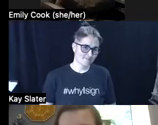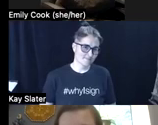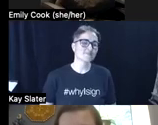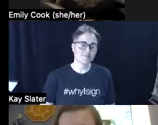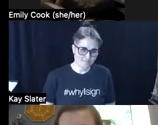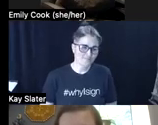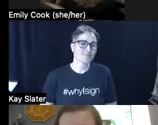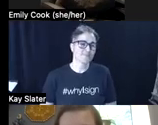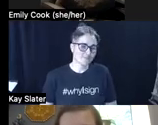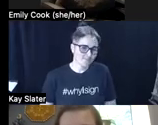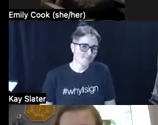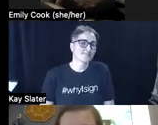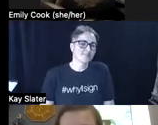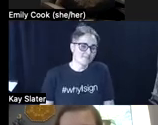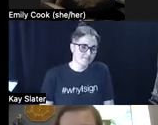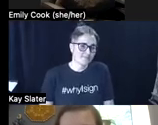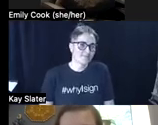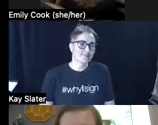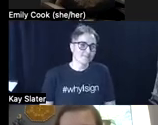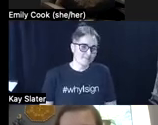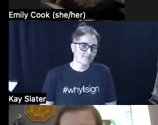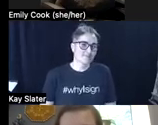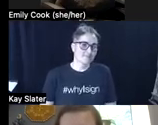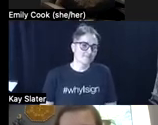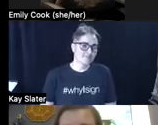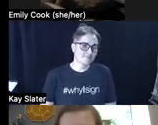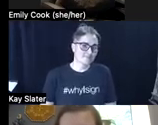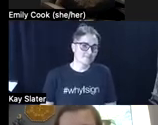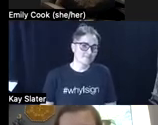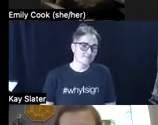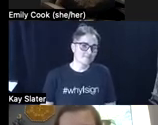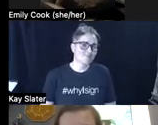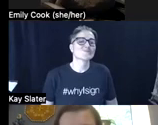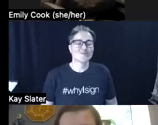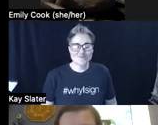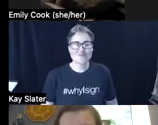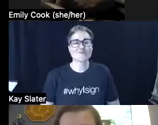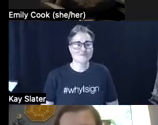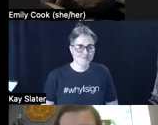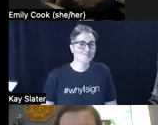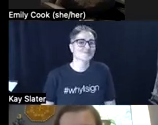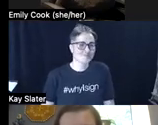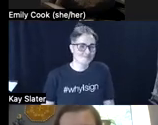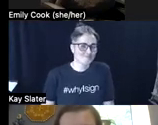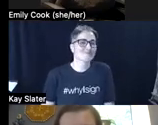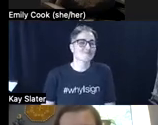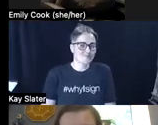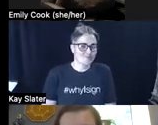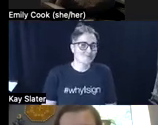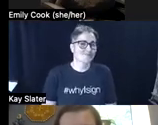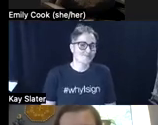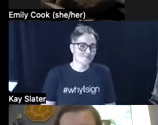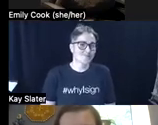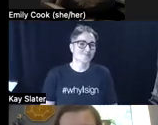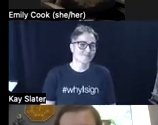or explosion sort of things that say kapow or blammo and that kind of thing to kind of I don't know, I think it